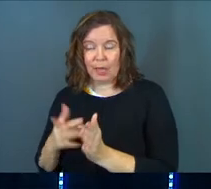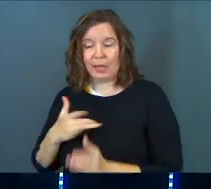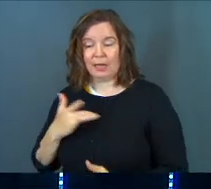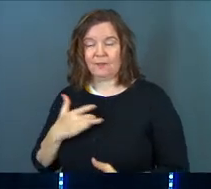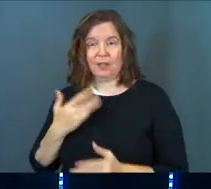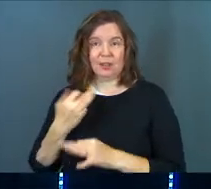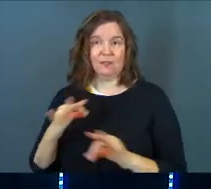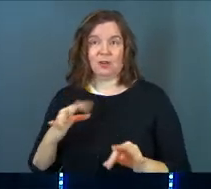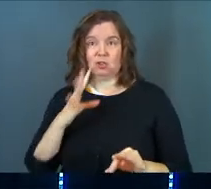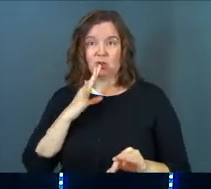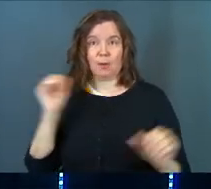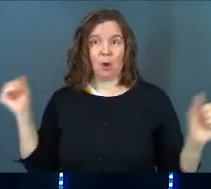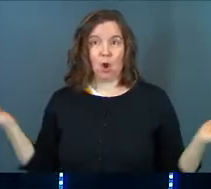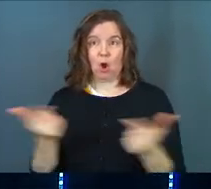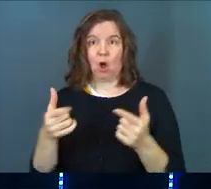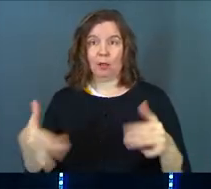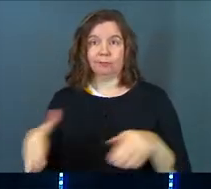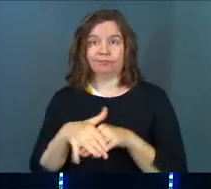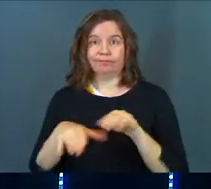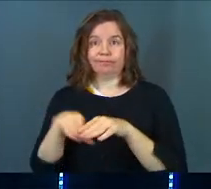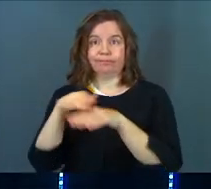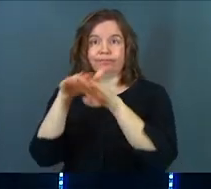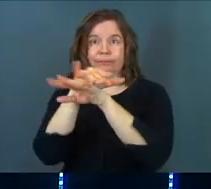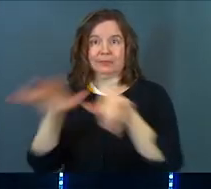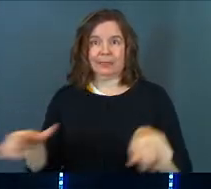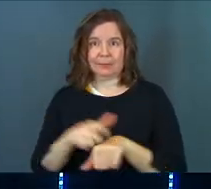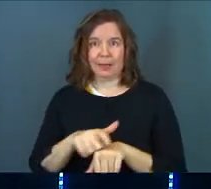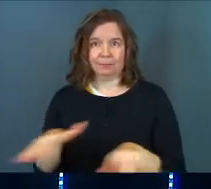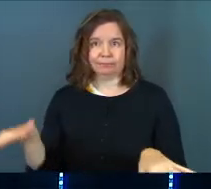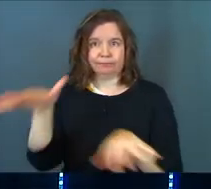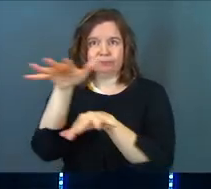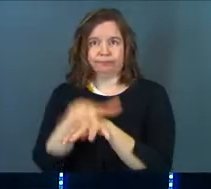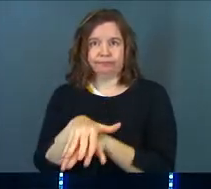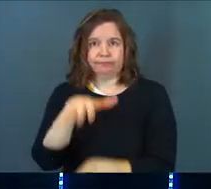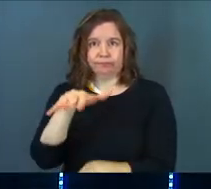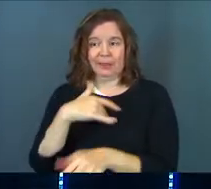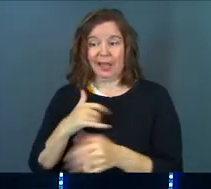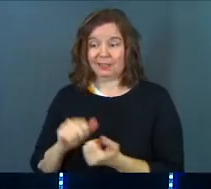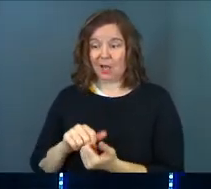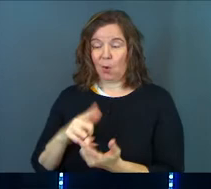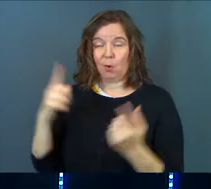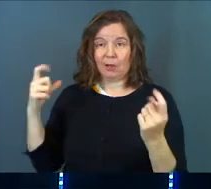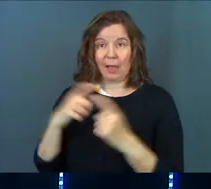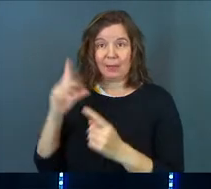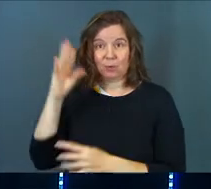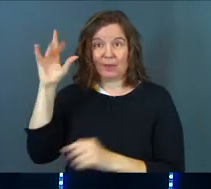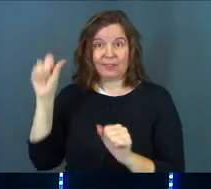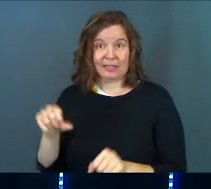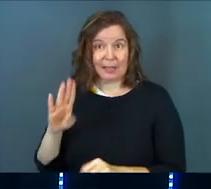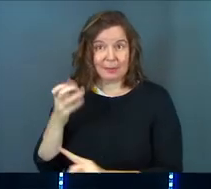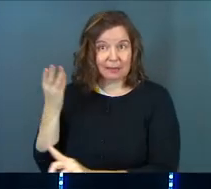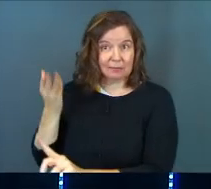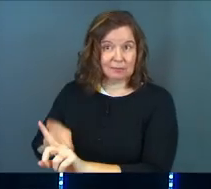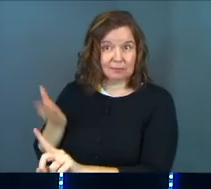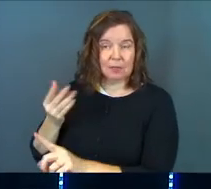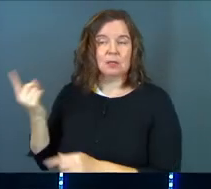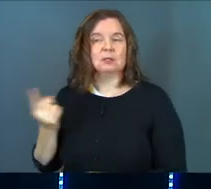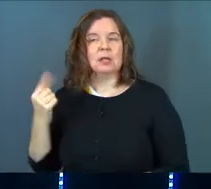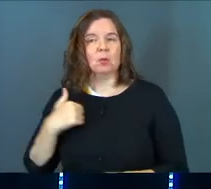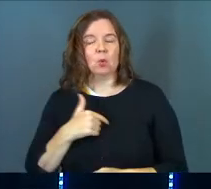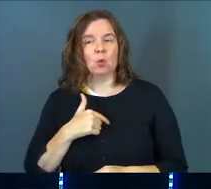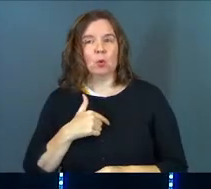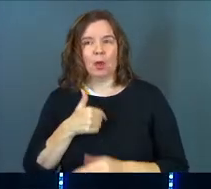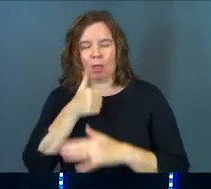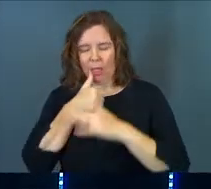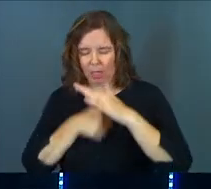he feels the freedom to talk about all the layers of it because that's just how complex and creative he can be. And sometimes